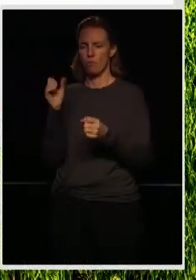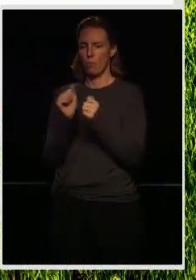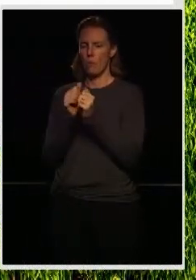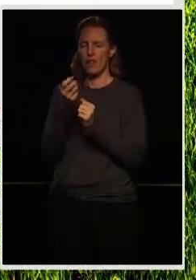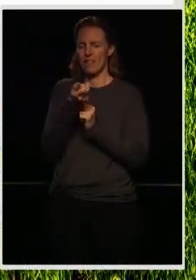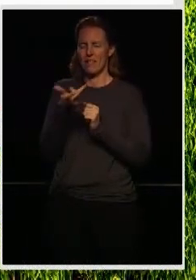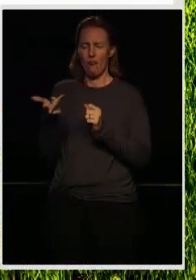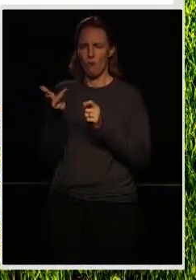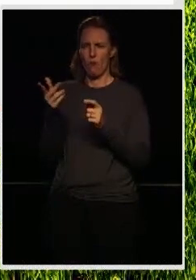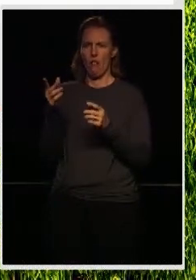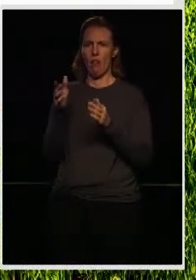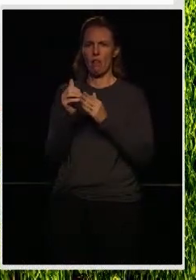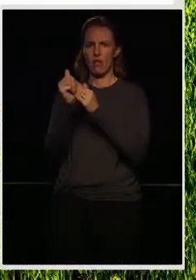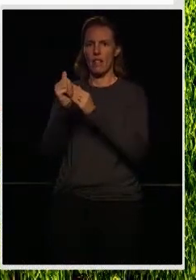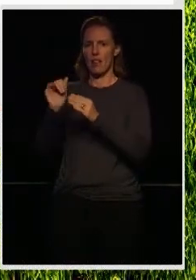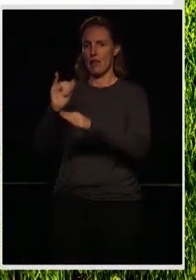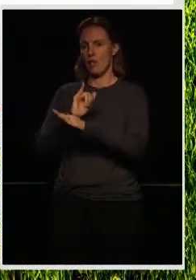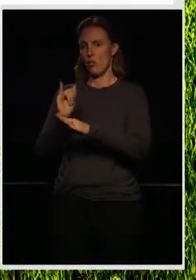players.